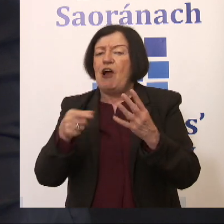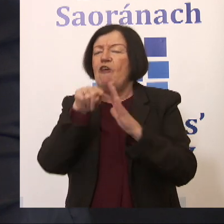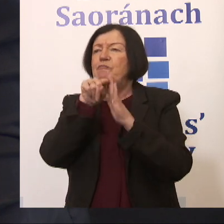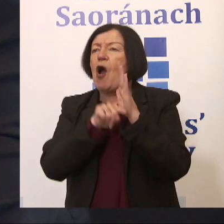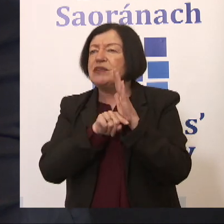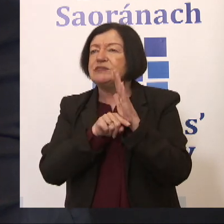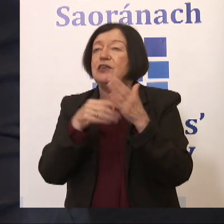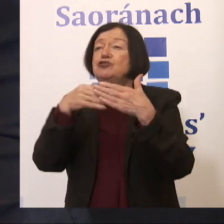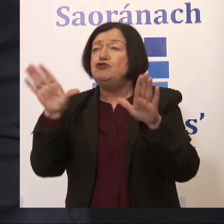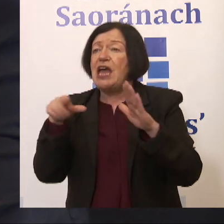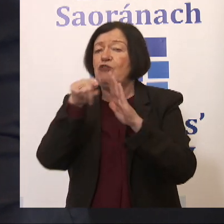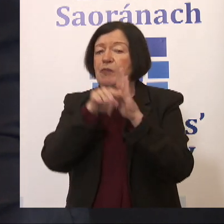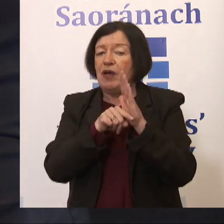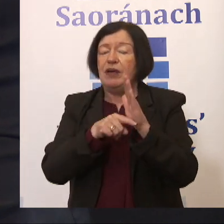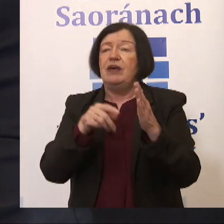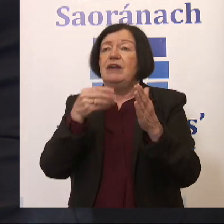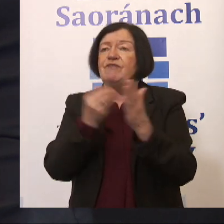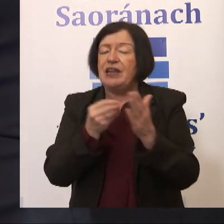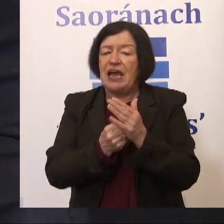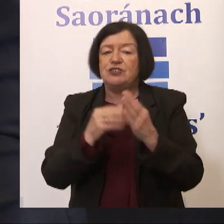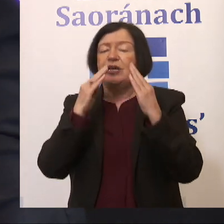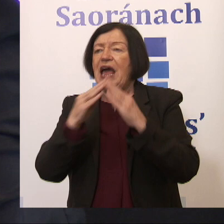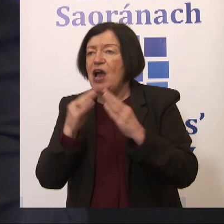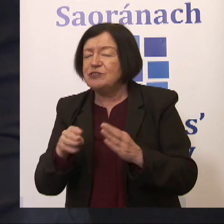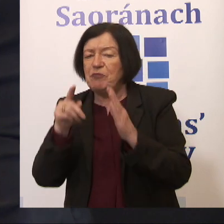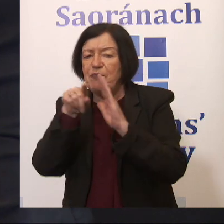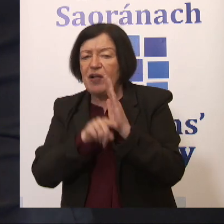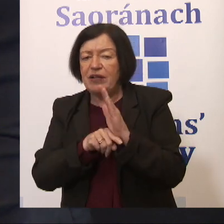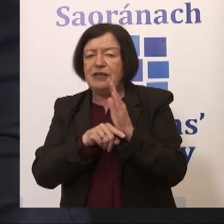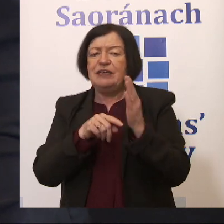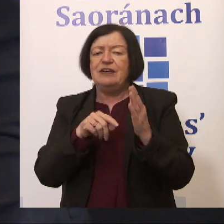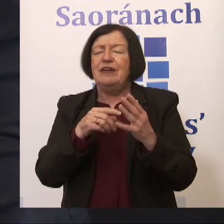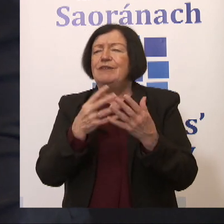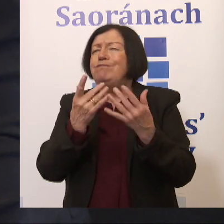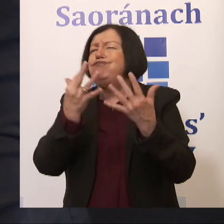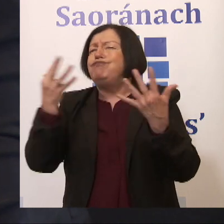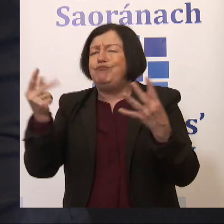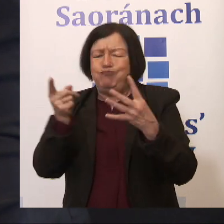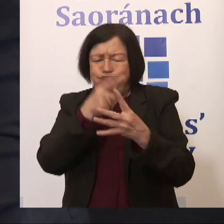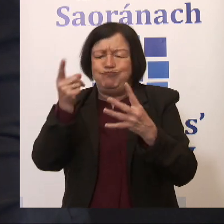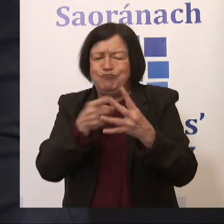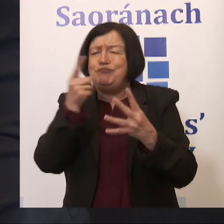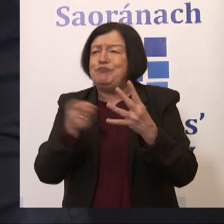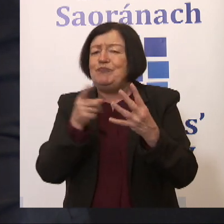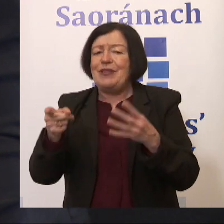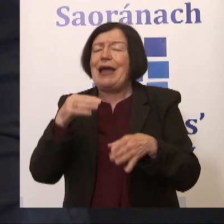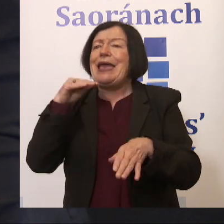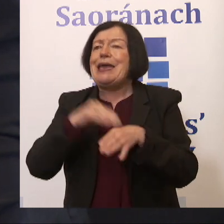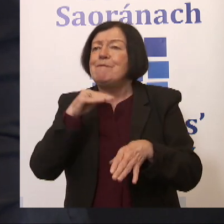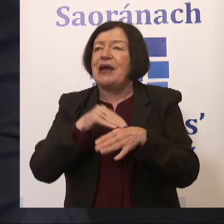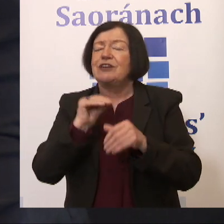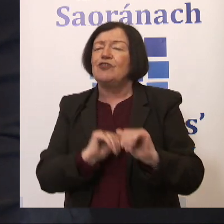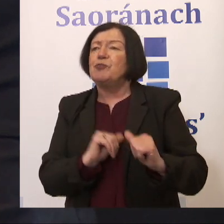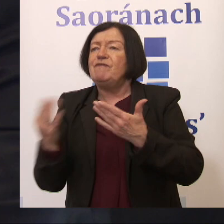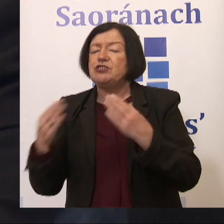policy, general policy, financial, economic policy, housing policy itself, planning policy. There are so many aspects that impact on the provision